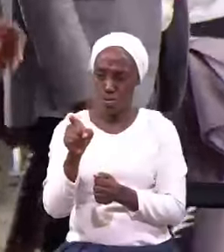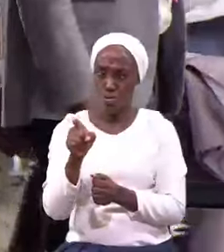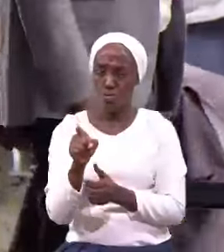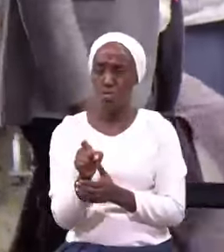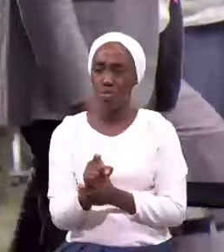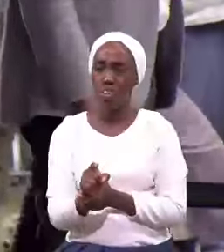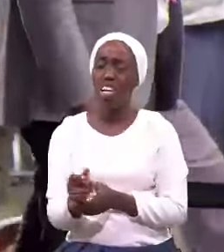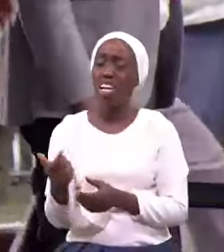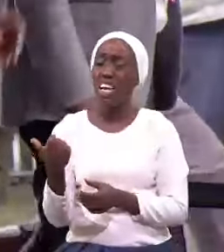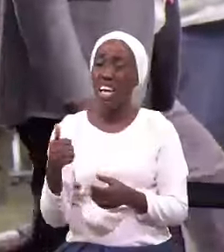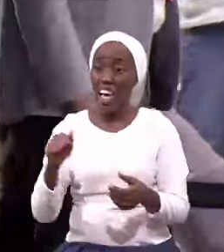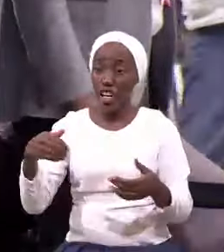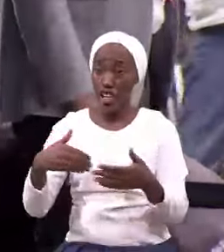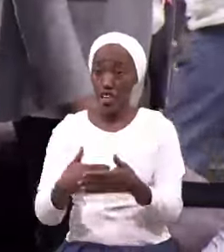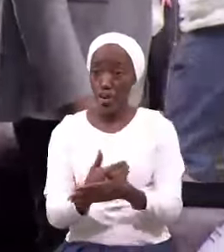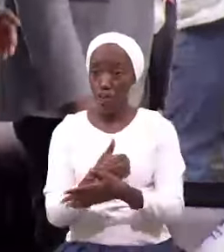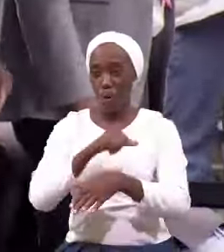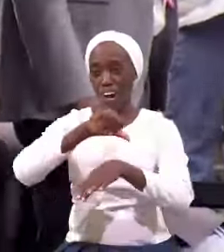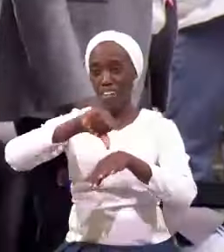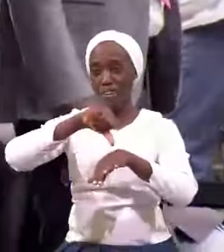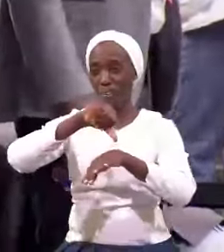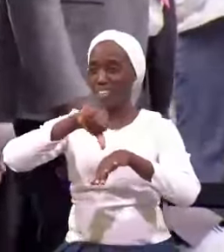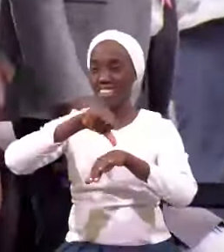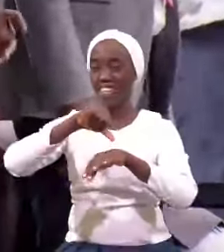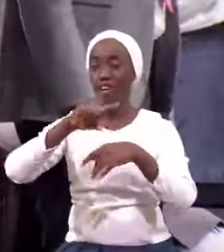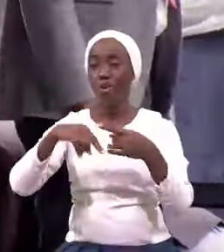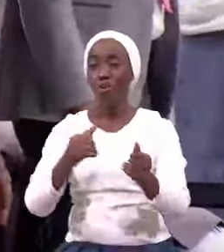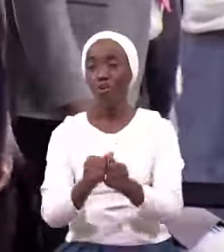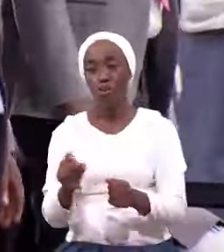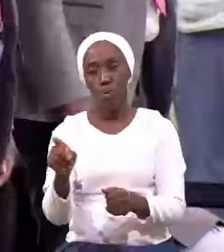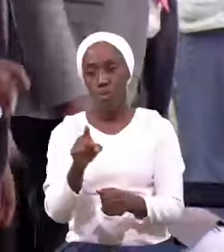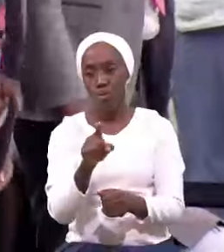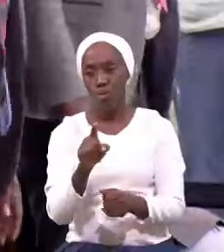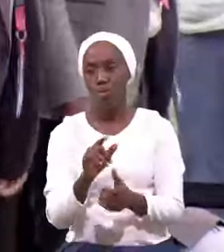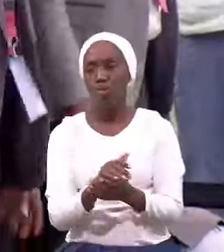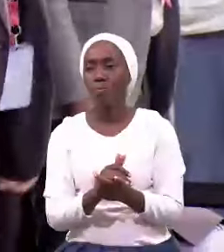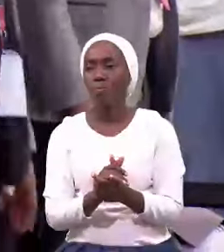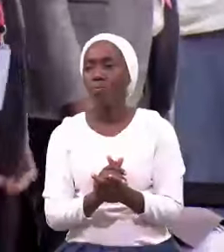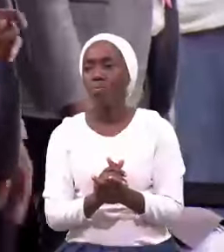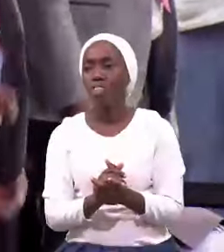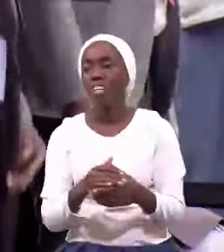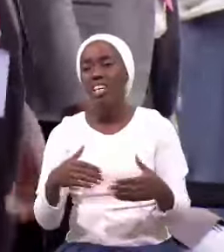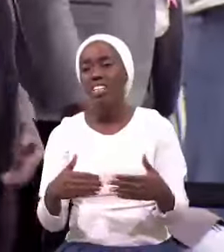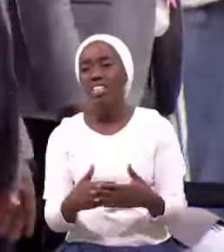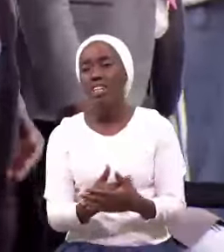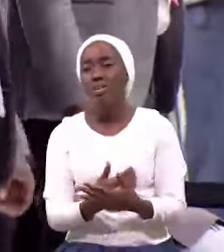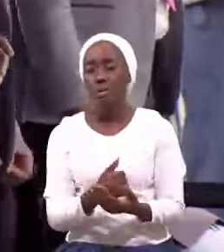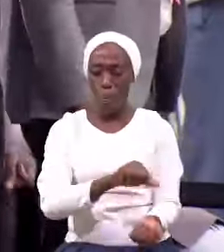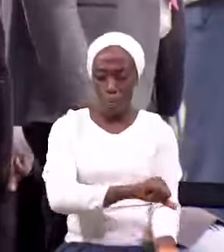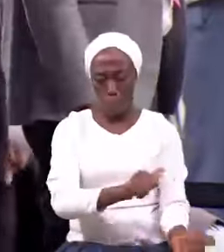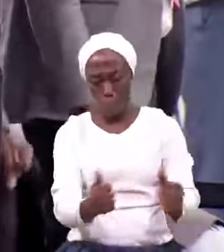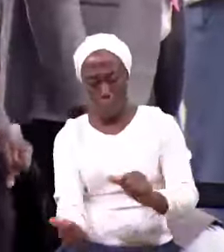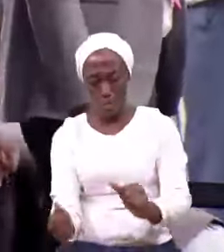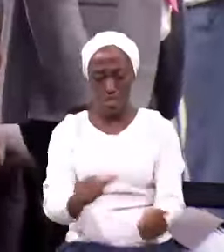A new anointing going with you. A new baptism going with